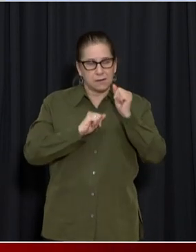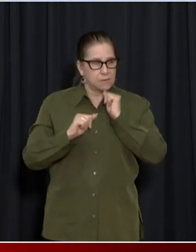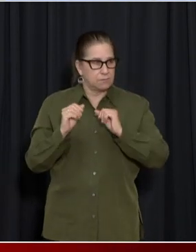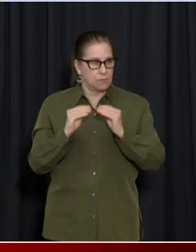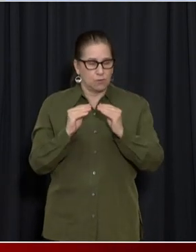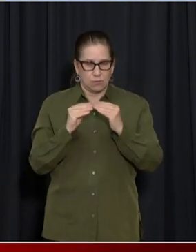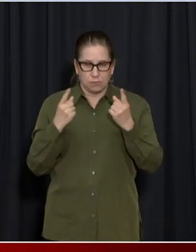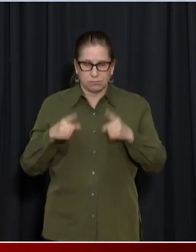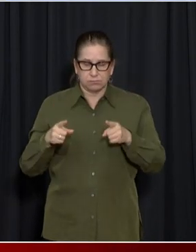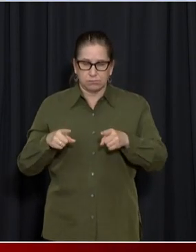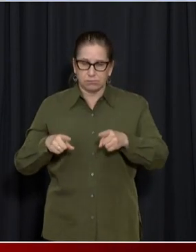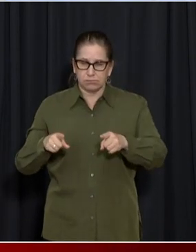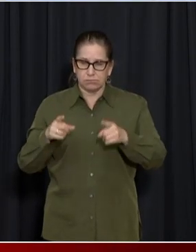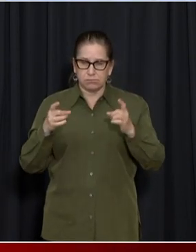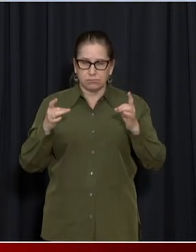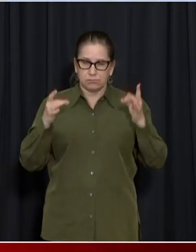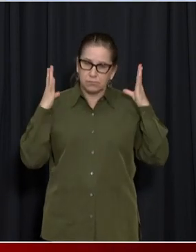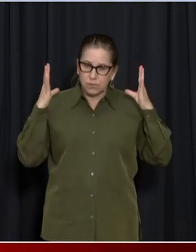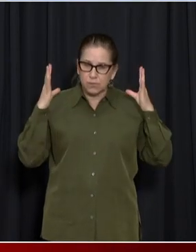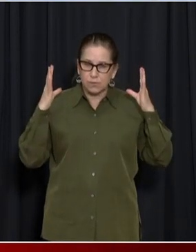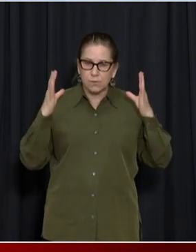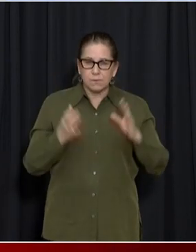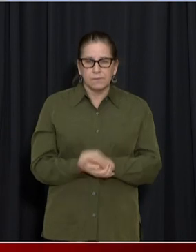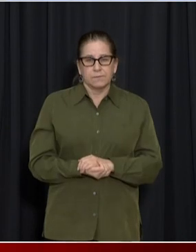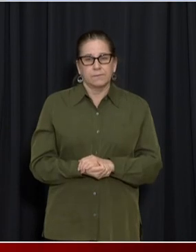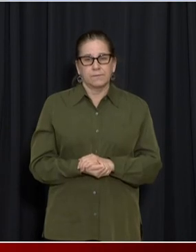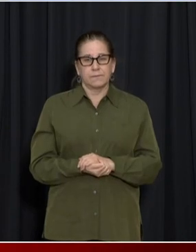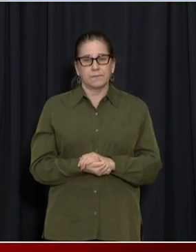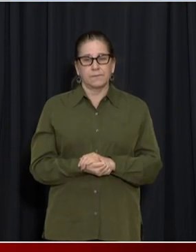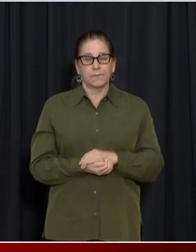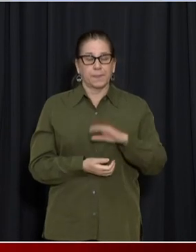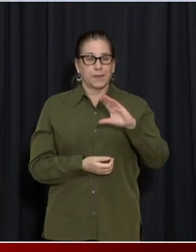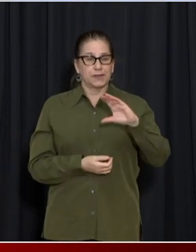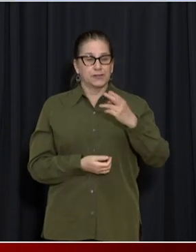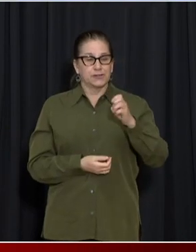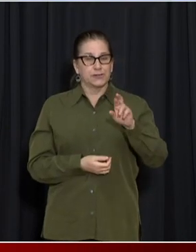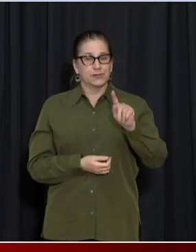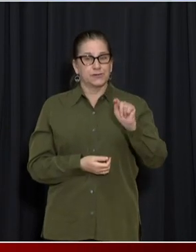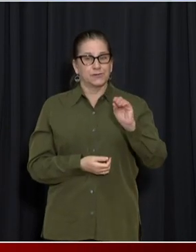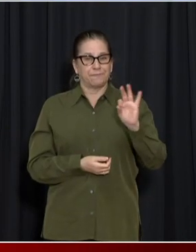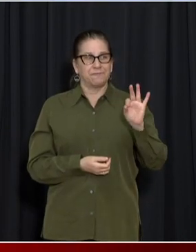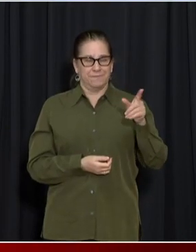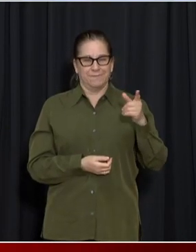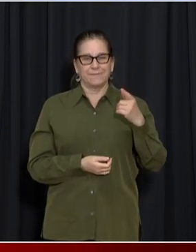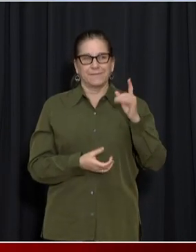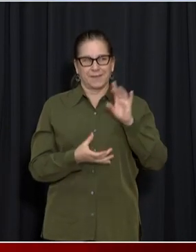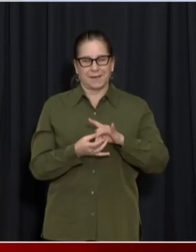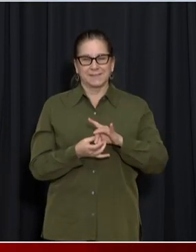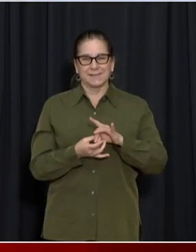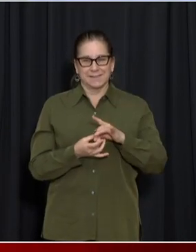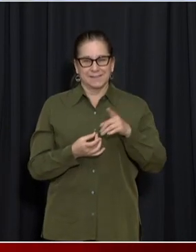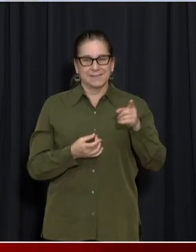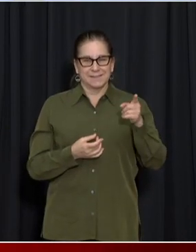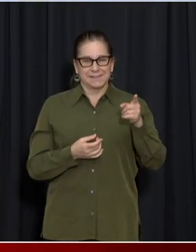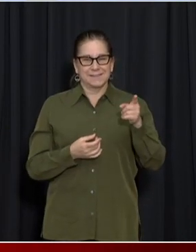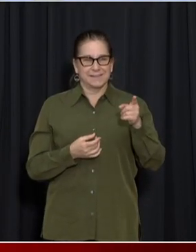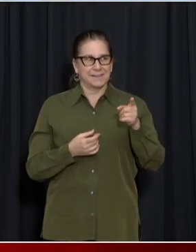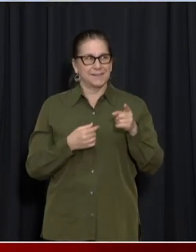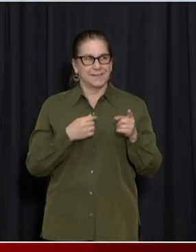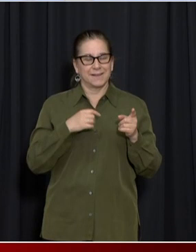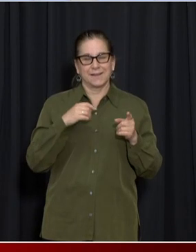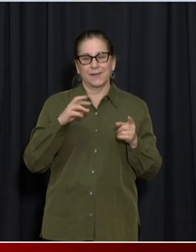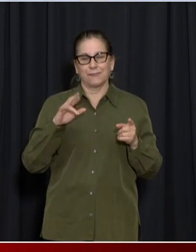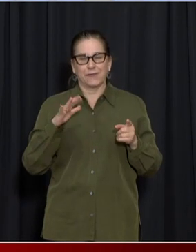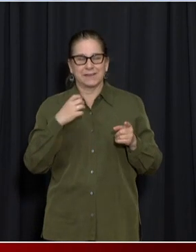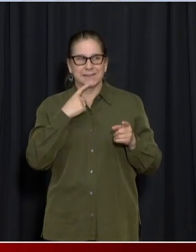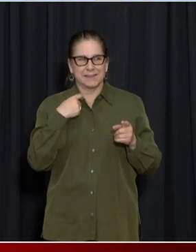now. Okay. Mr. Secretary, I've just gone through slides 1 through 3.